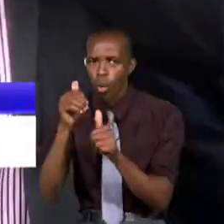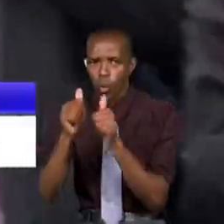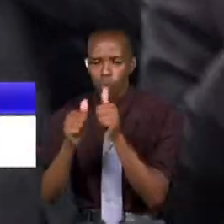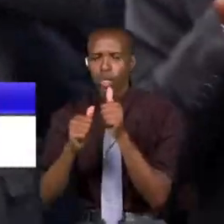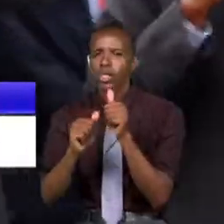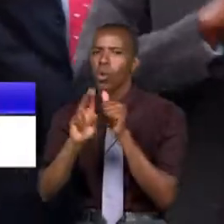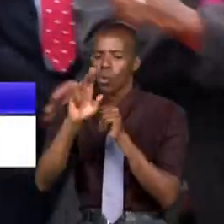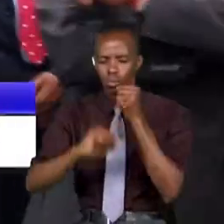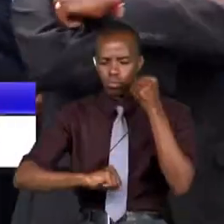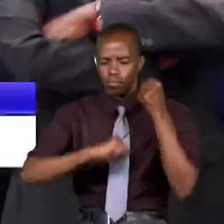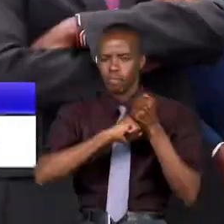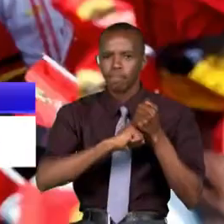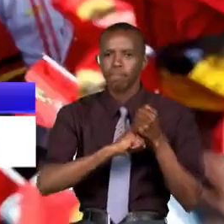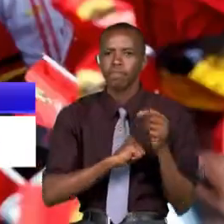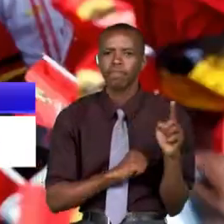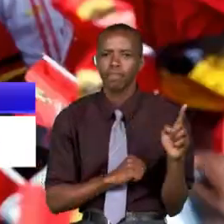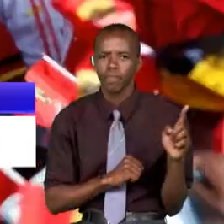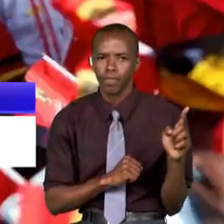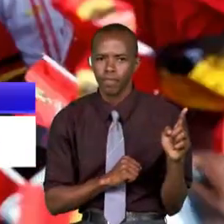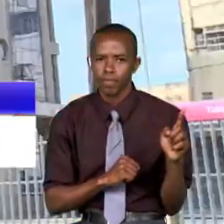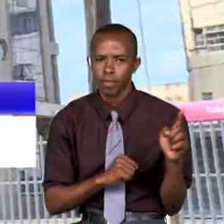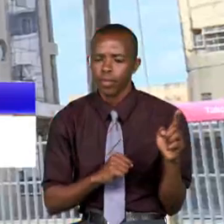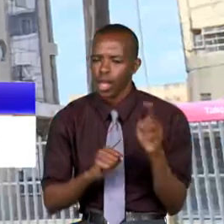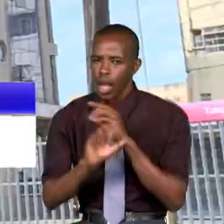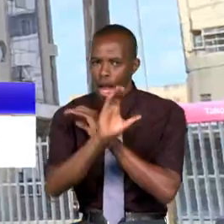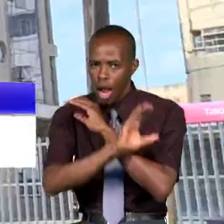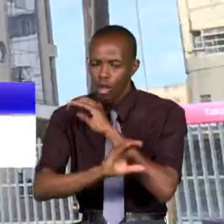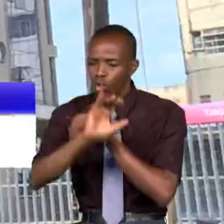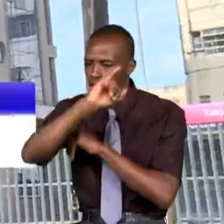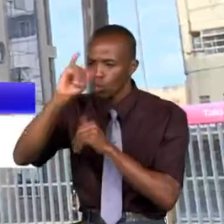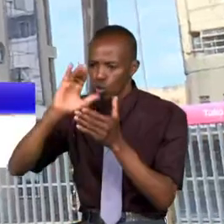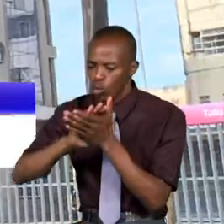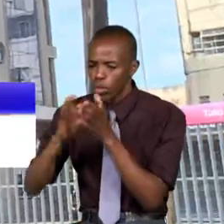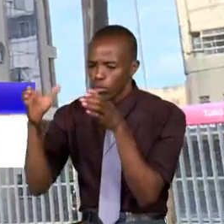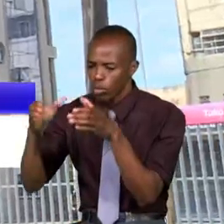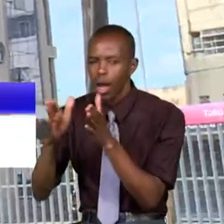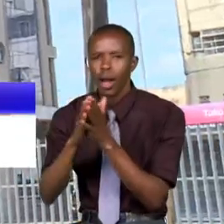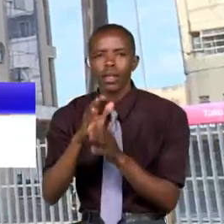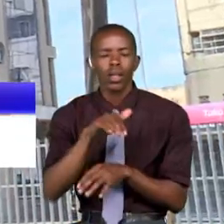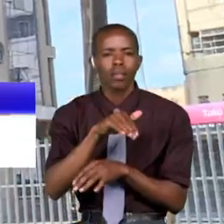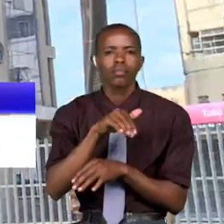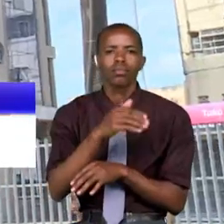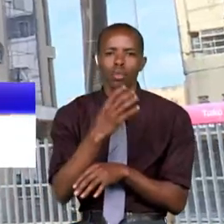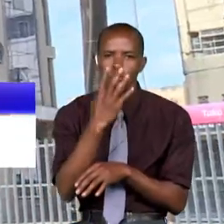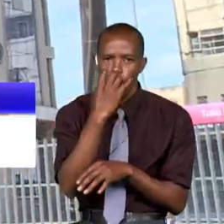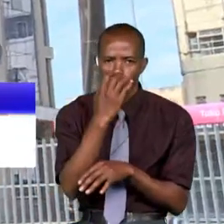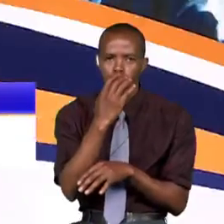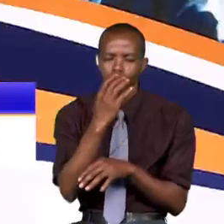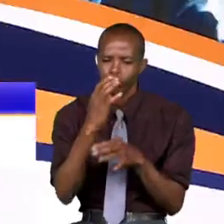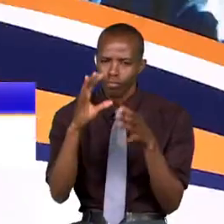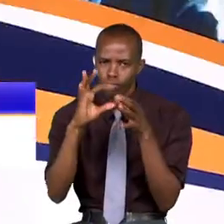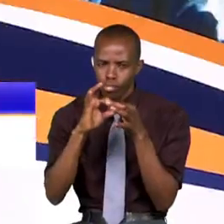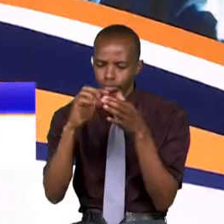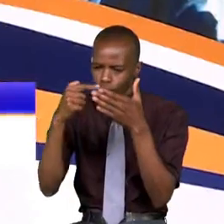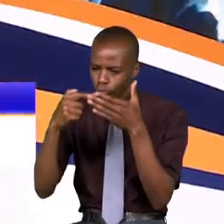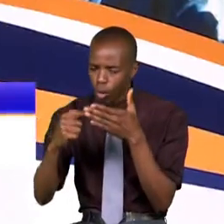by President Uhuru Kenyatta. Meanwhile, the country's ruling party, Jubilee, and ODM also confirmed coalition talks with